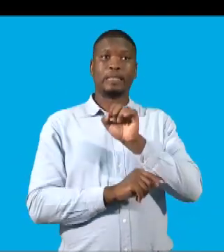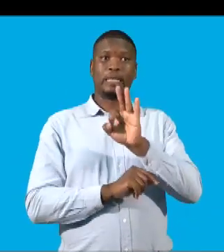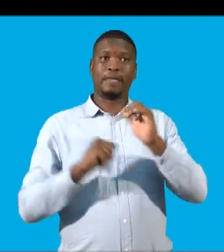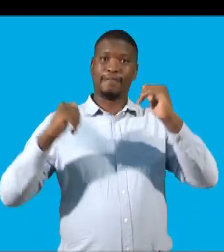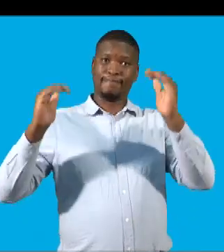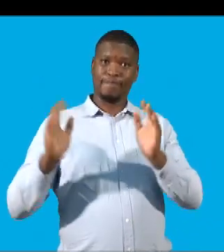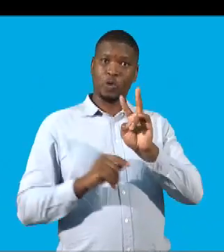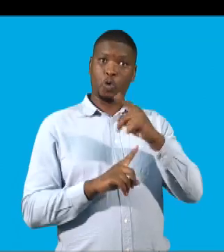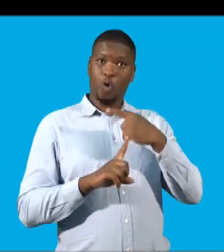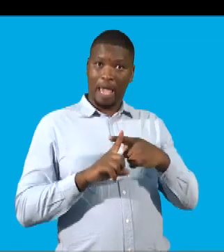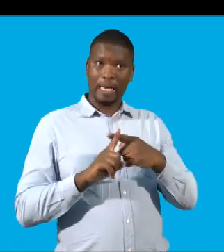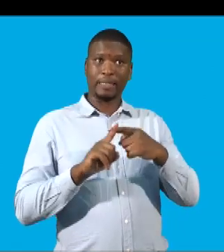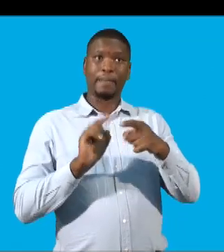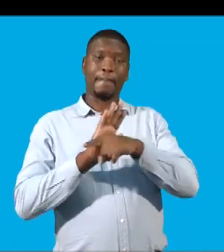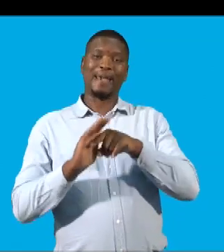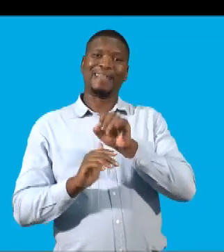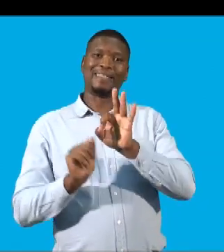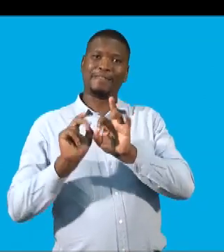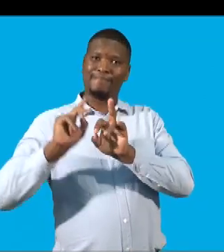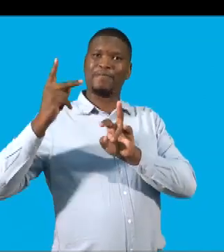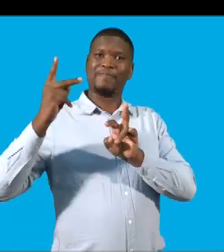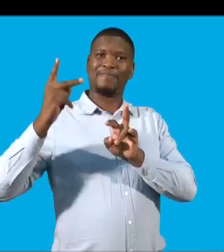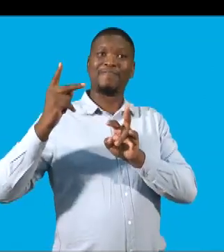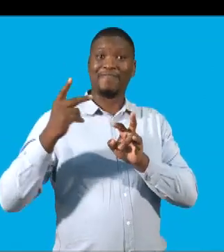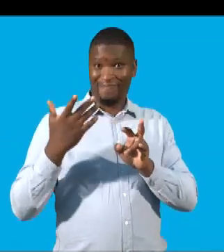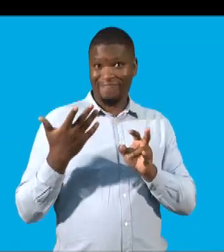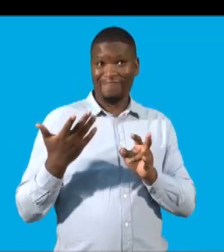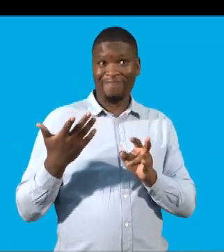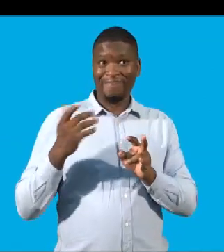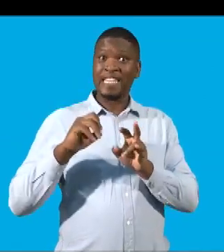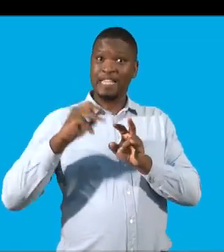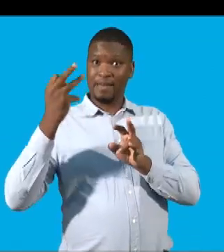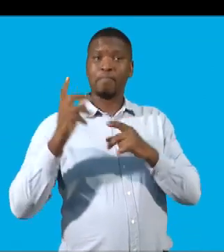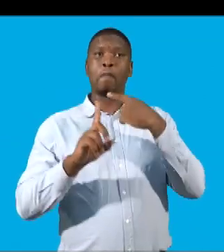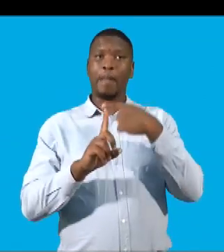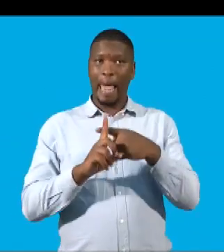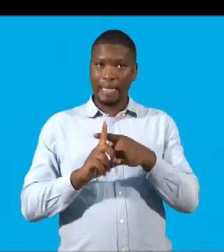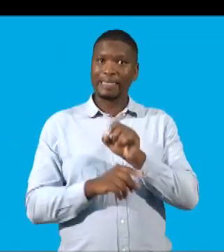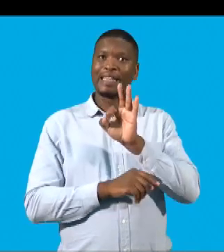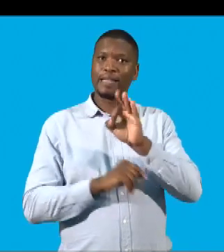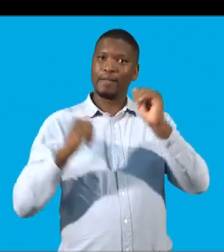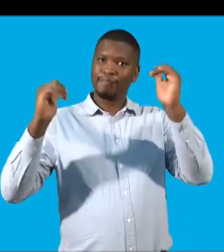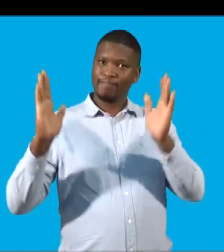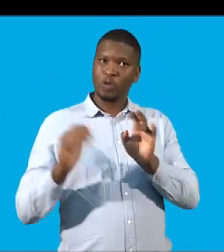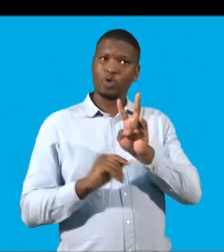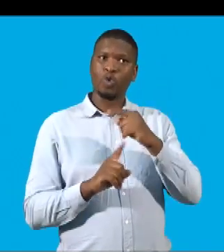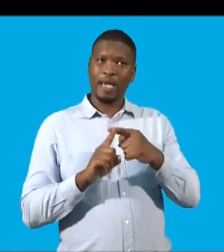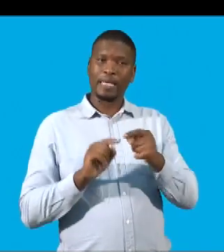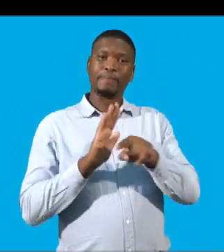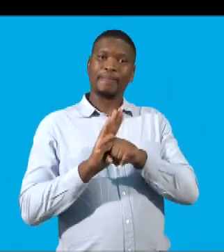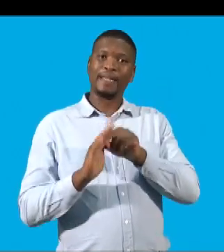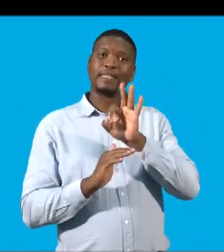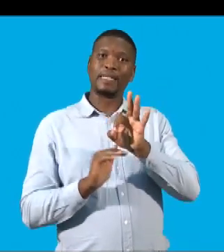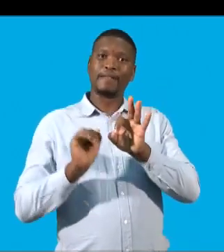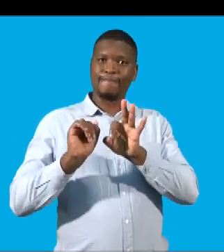bracket 2x minus 3, and that bracket has been cubed, plus 3 open bracket 2x minus 3, and that